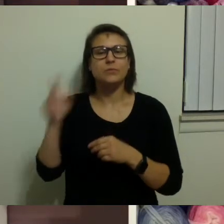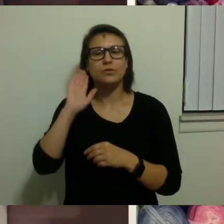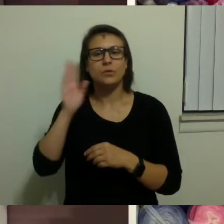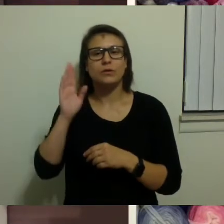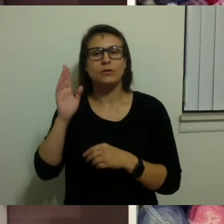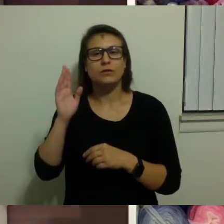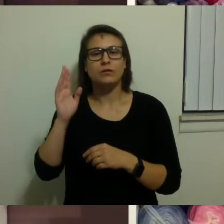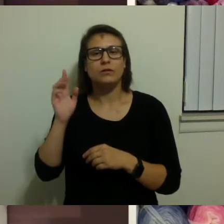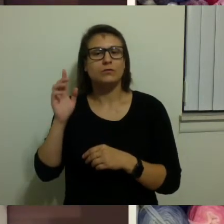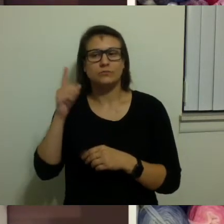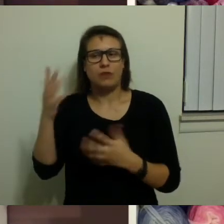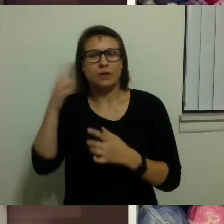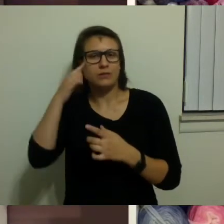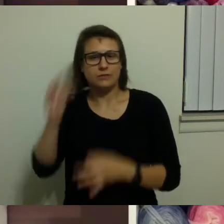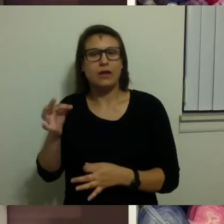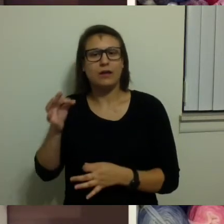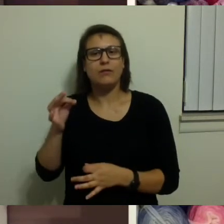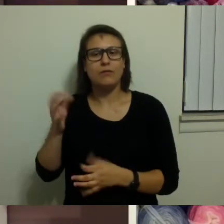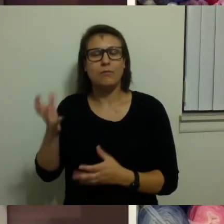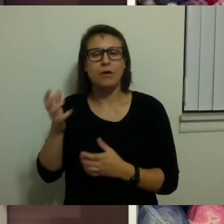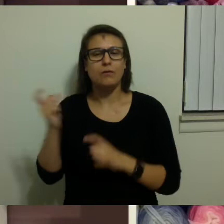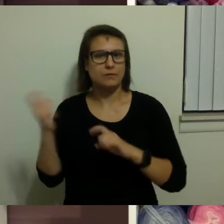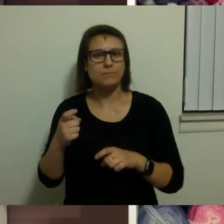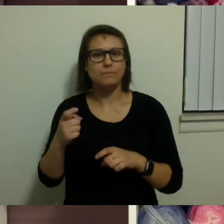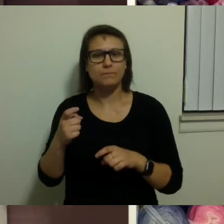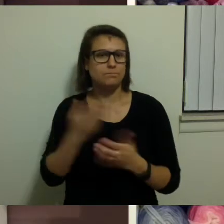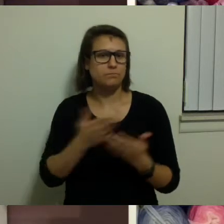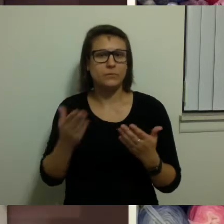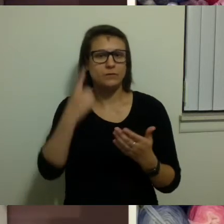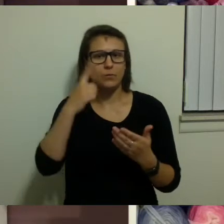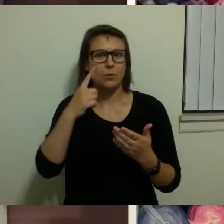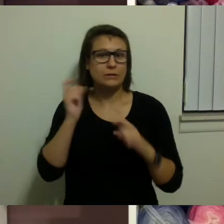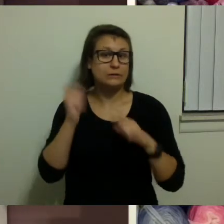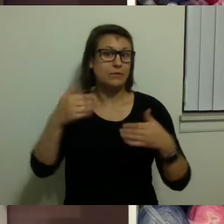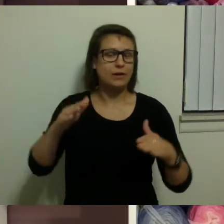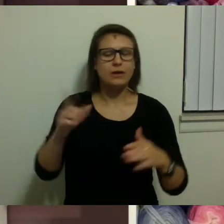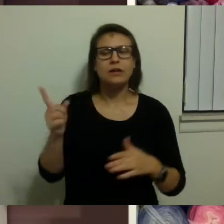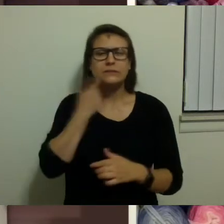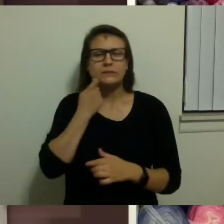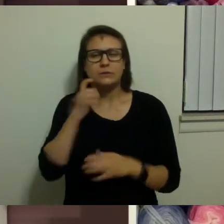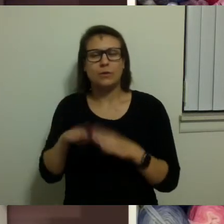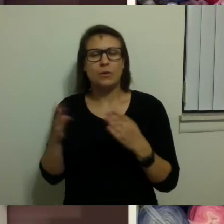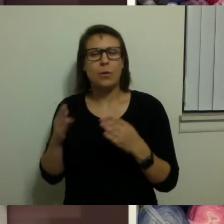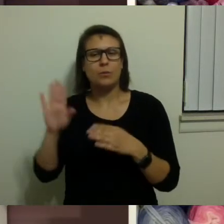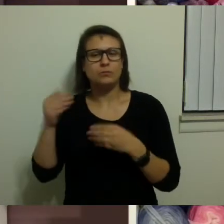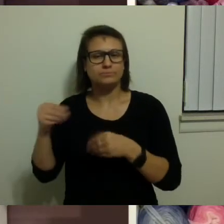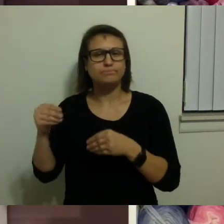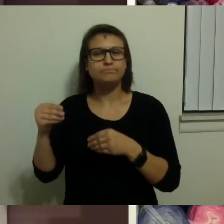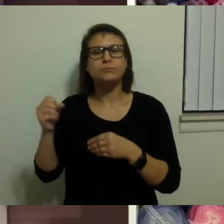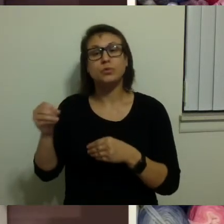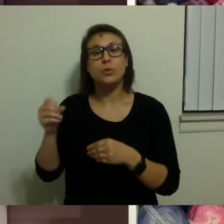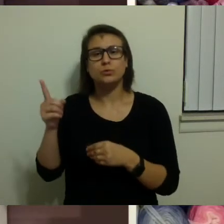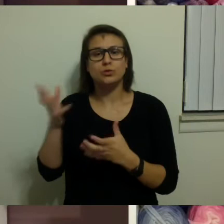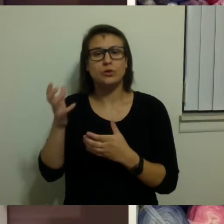She has decided she'd like to donate some things to me as a giveaway. She just recently opened her shop, so she's looking to get